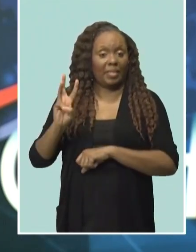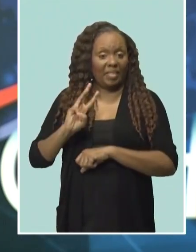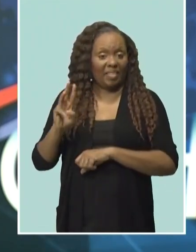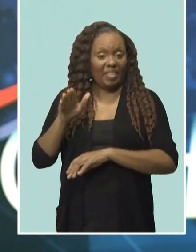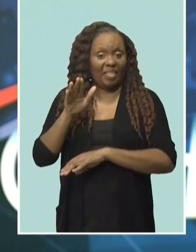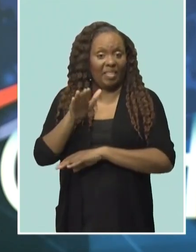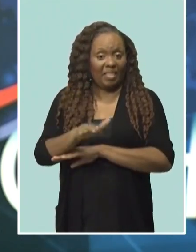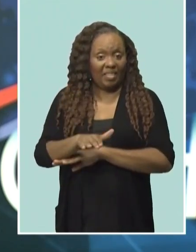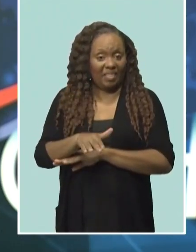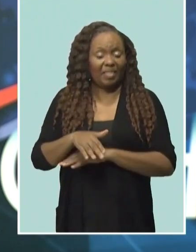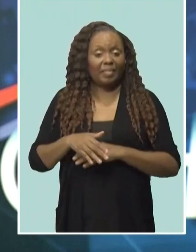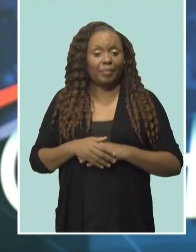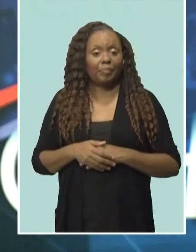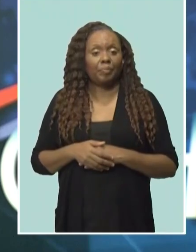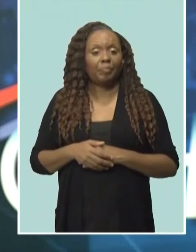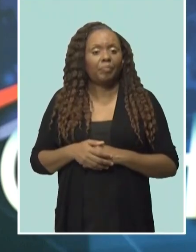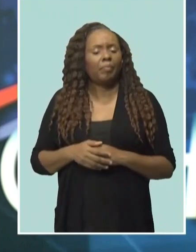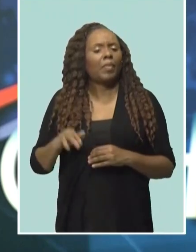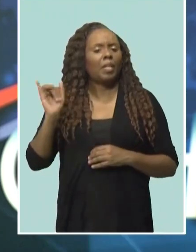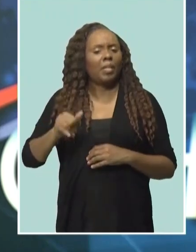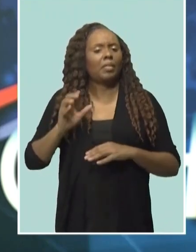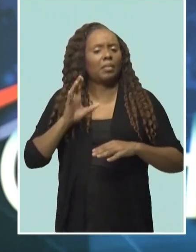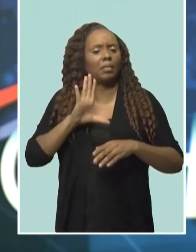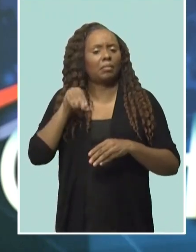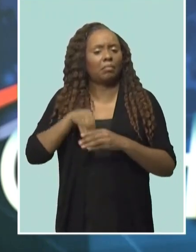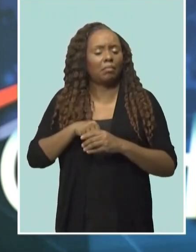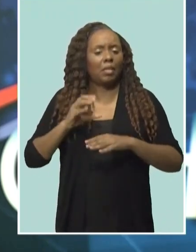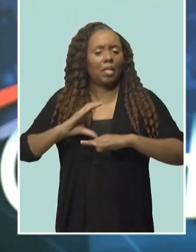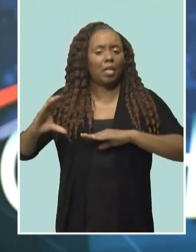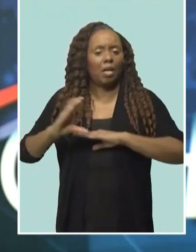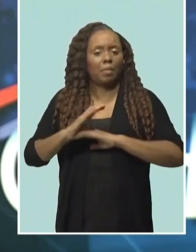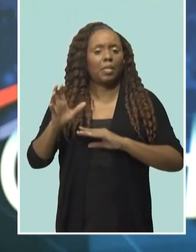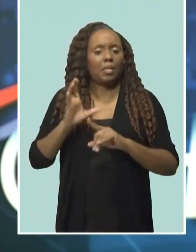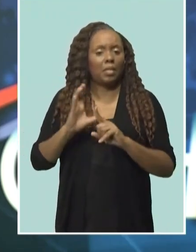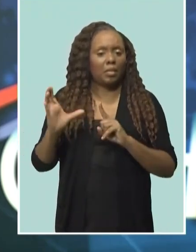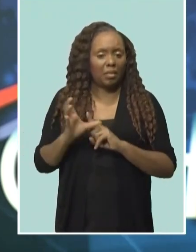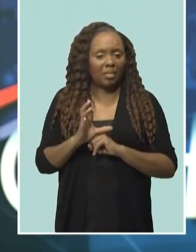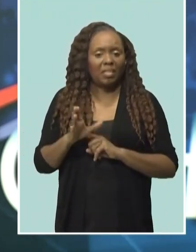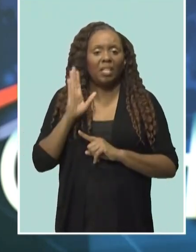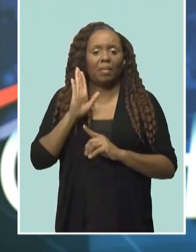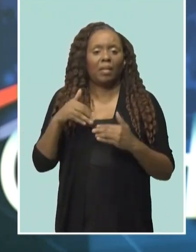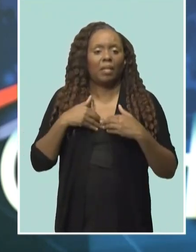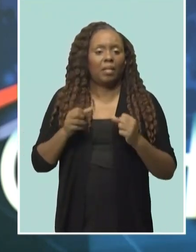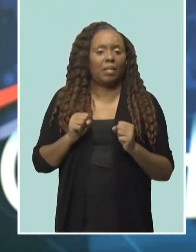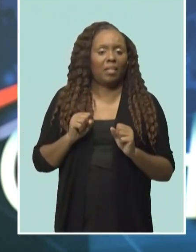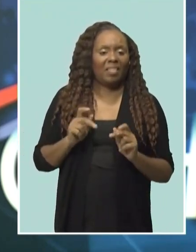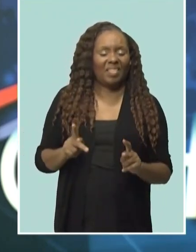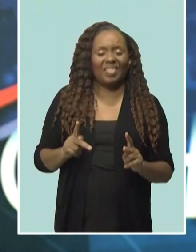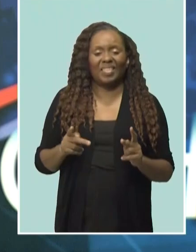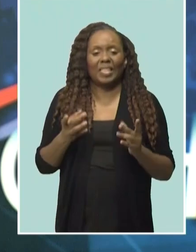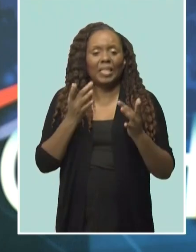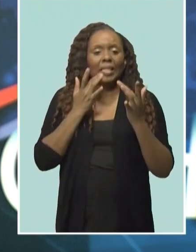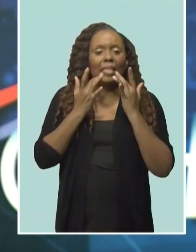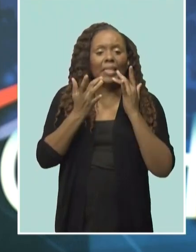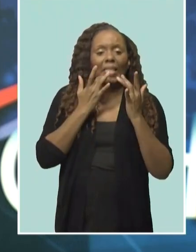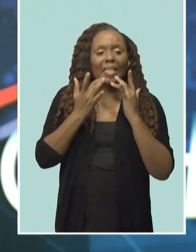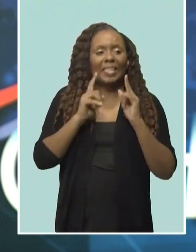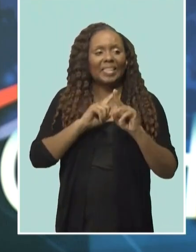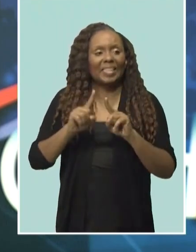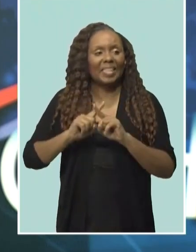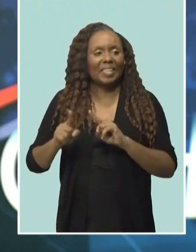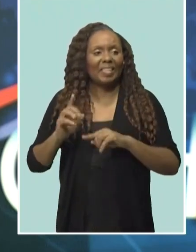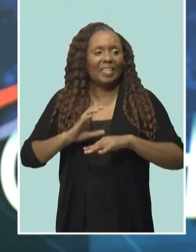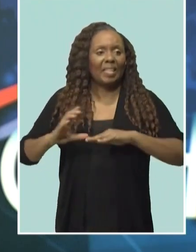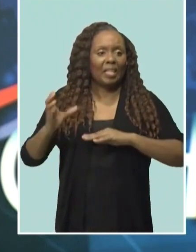of the airline's Caribbean culture agenda, and attendees will get the opportunity to indulge in an array of Caribbean dishes